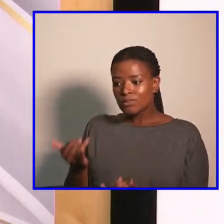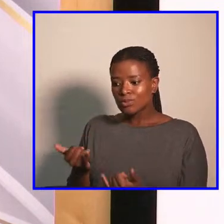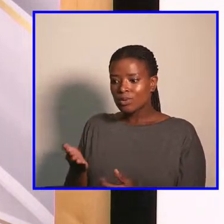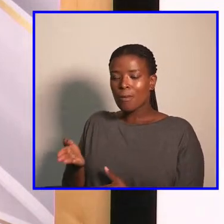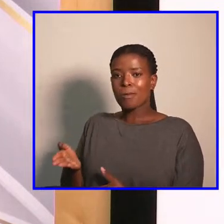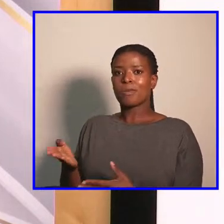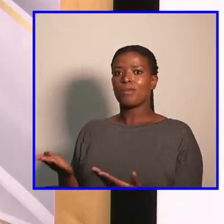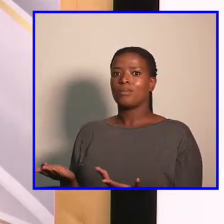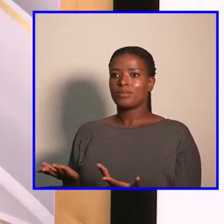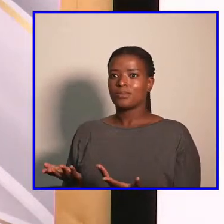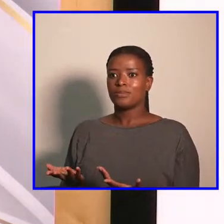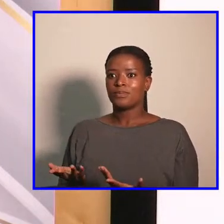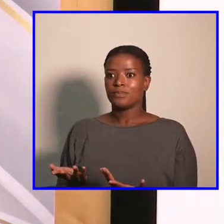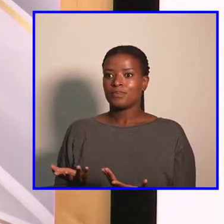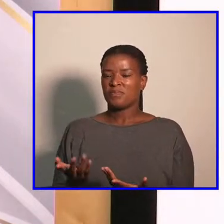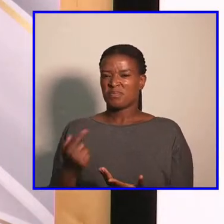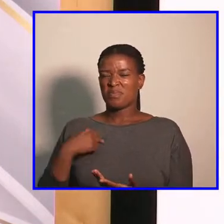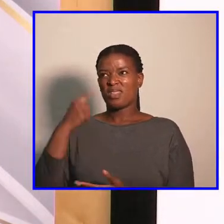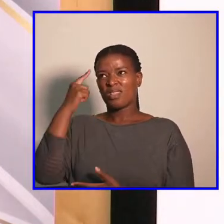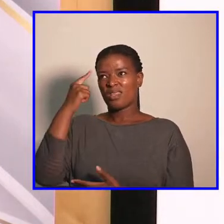especially of